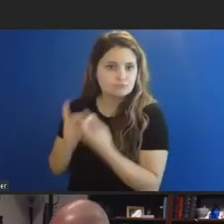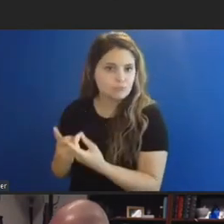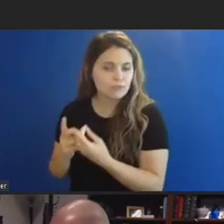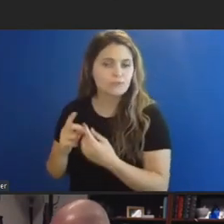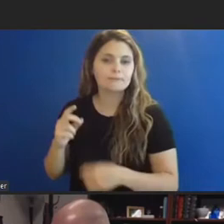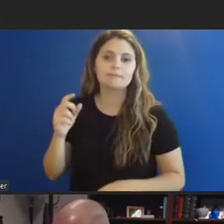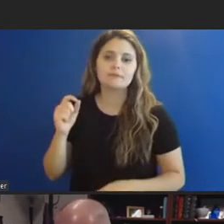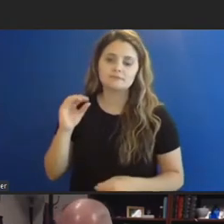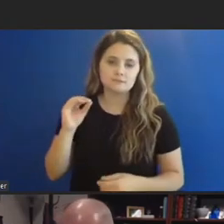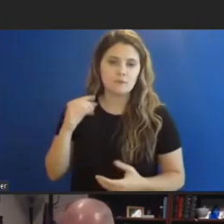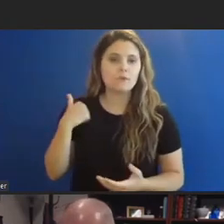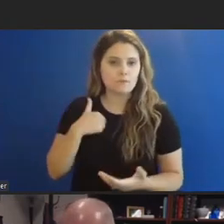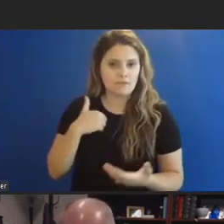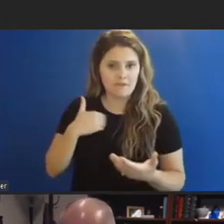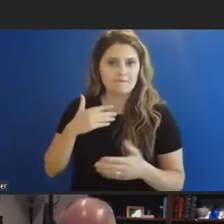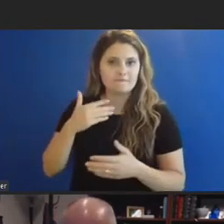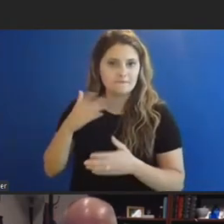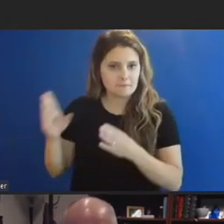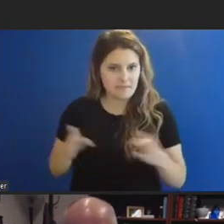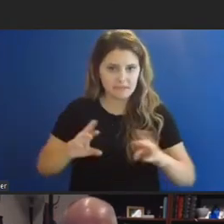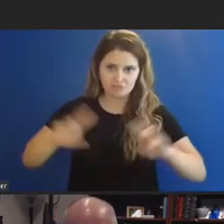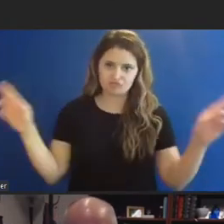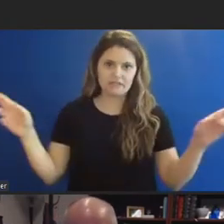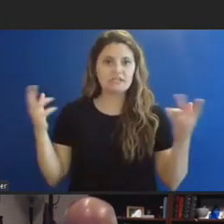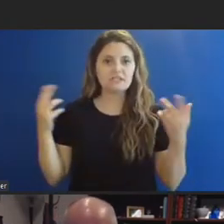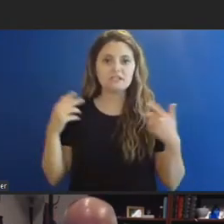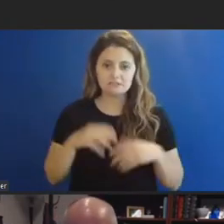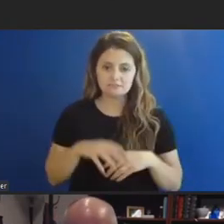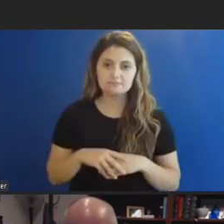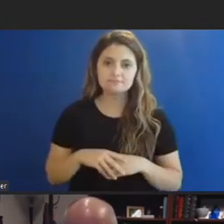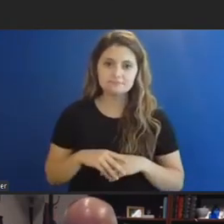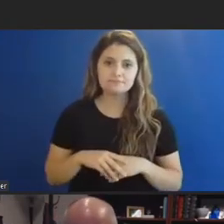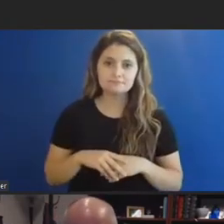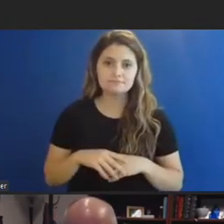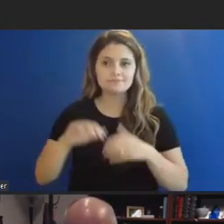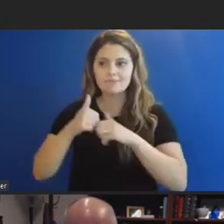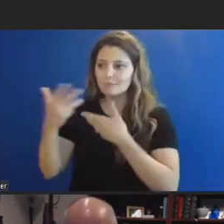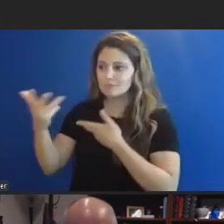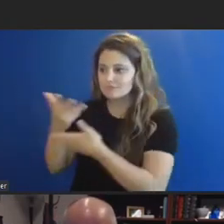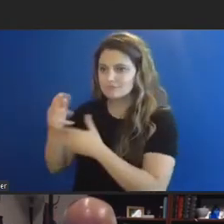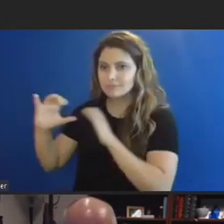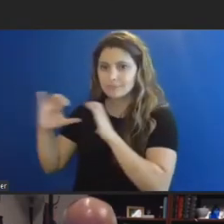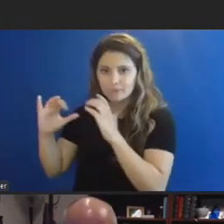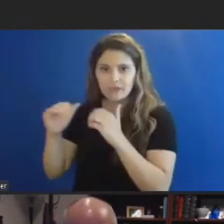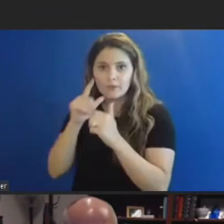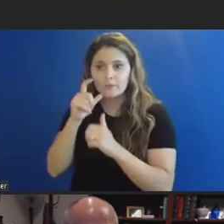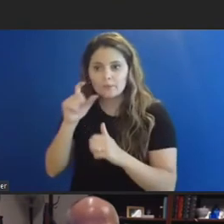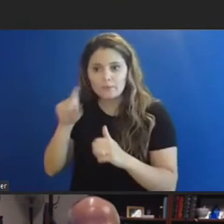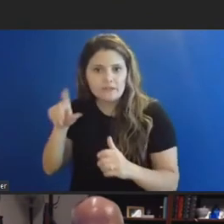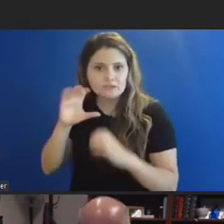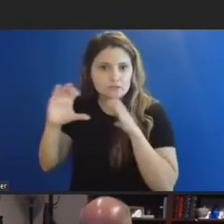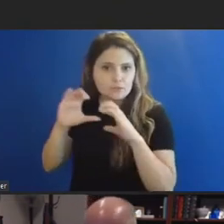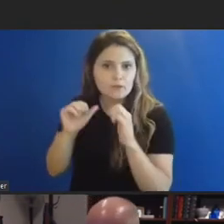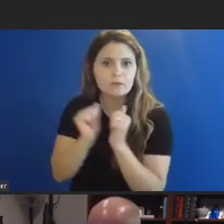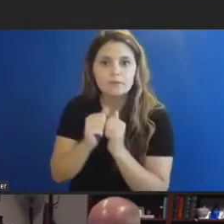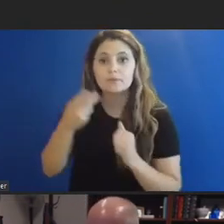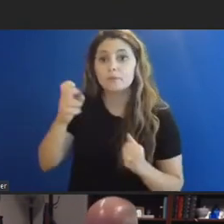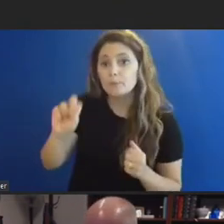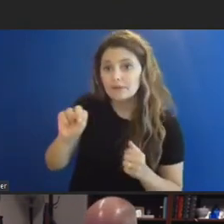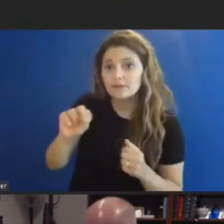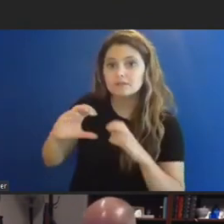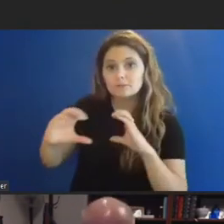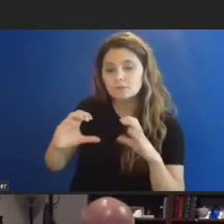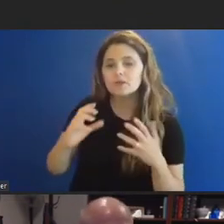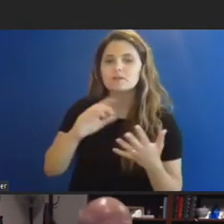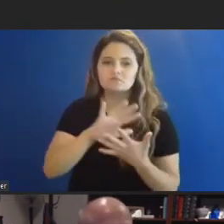so we have our processes in place of how to communicate, with whom to communicate, when to communicate. And